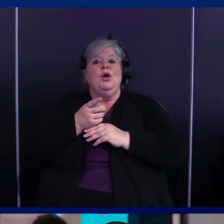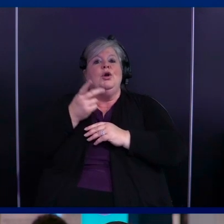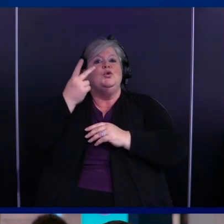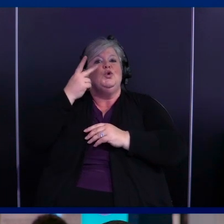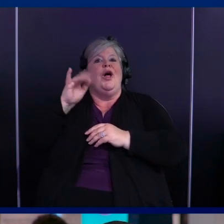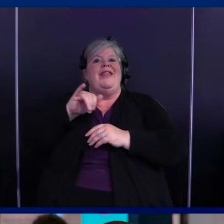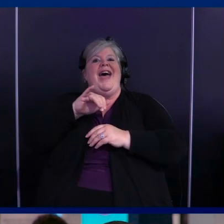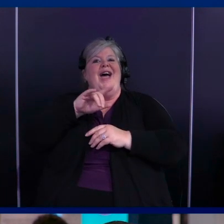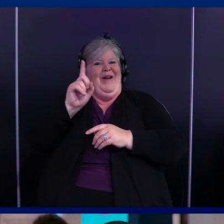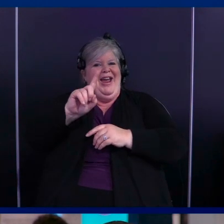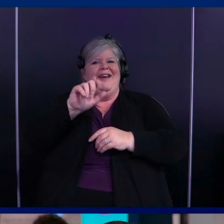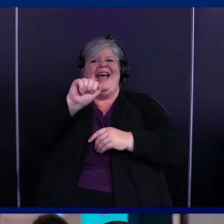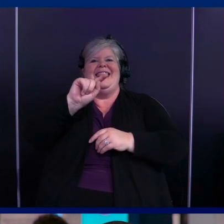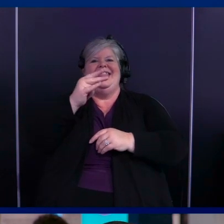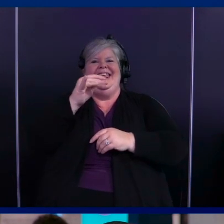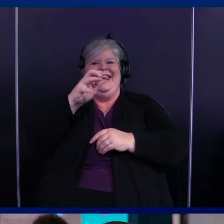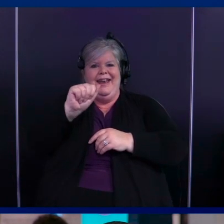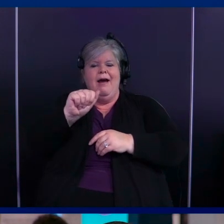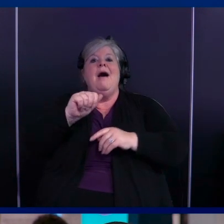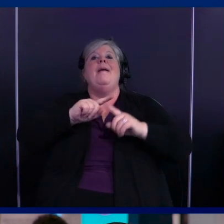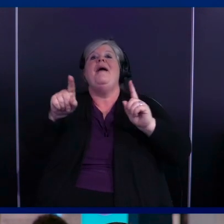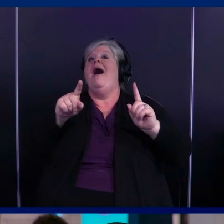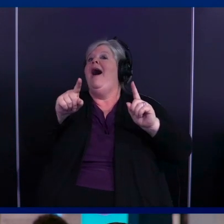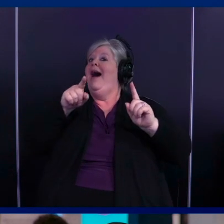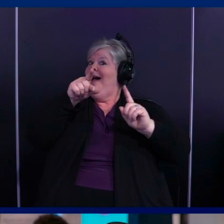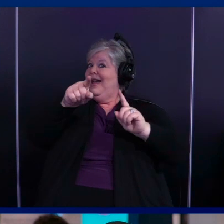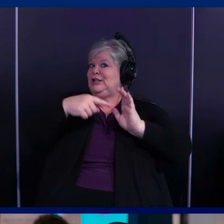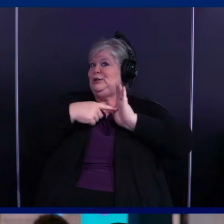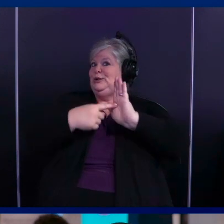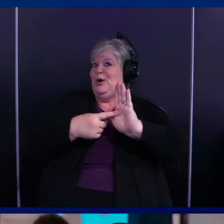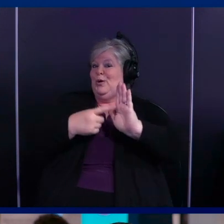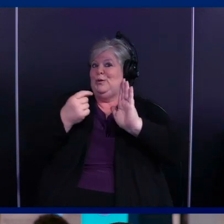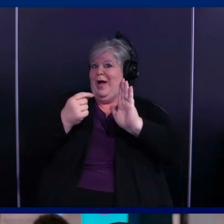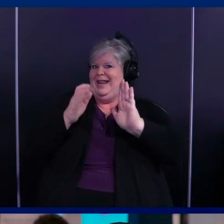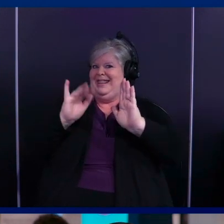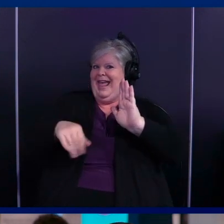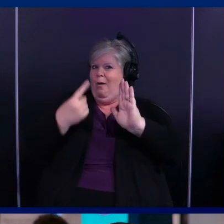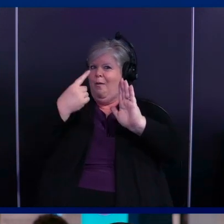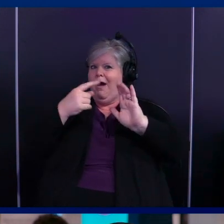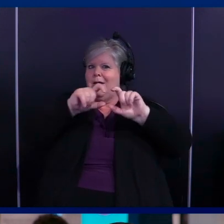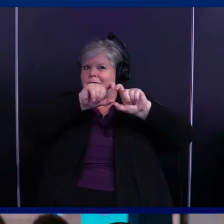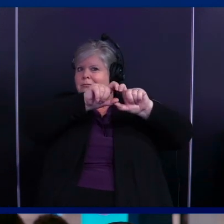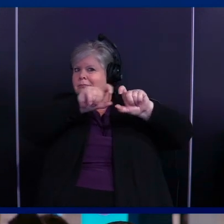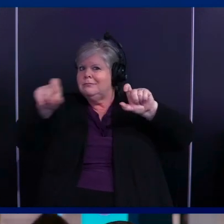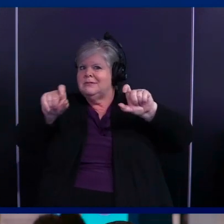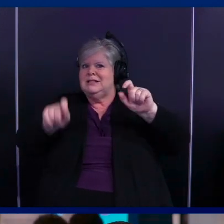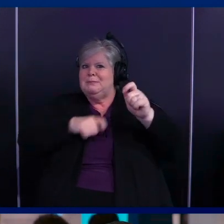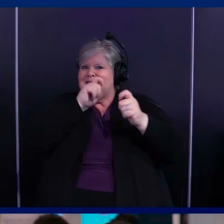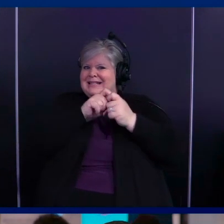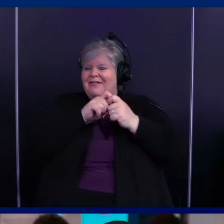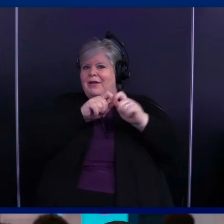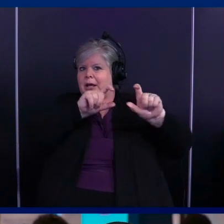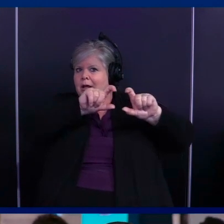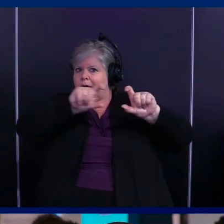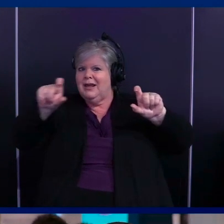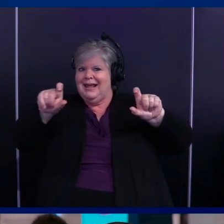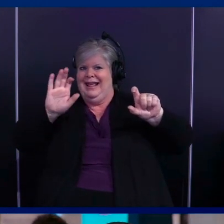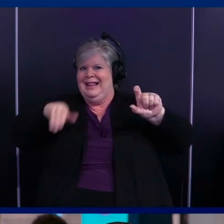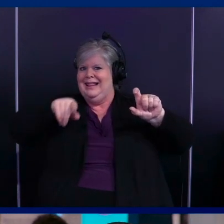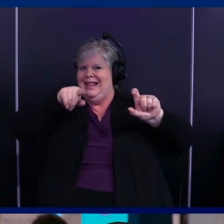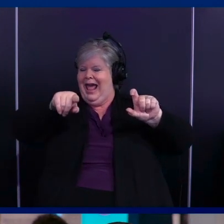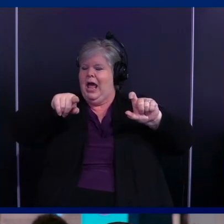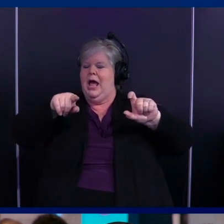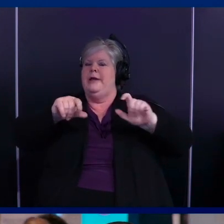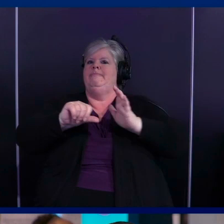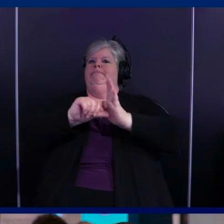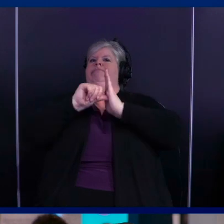Athena, but this time it's pointing out here. It's this one specific entry that you need to start looking